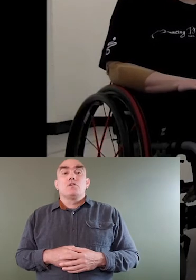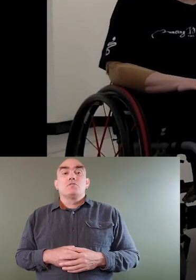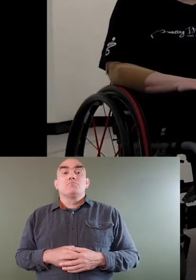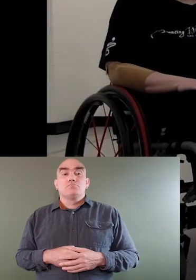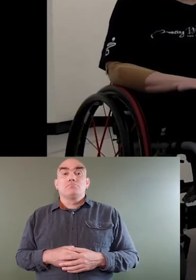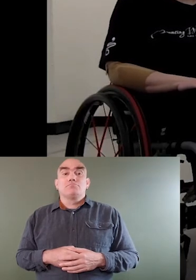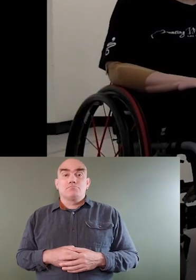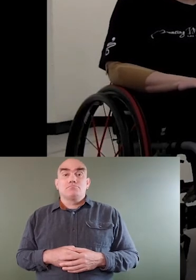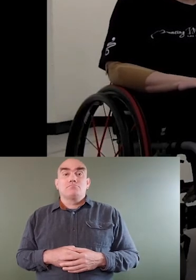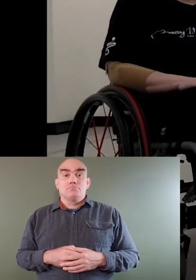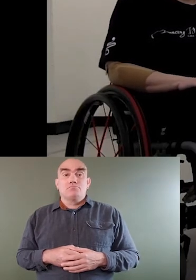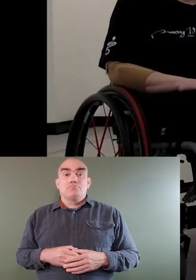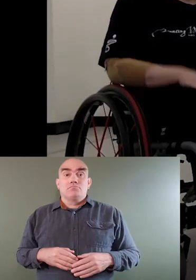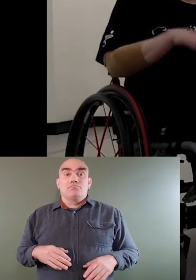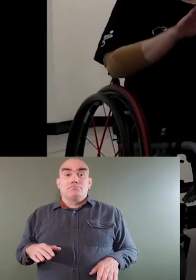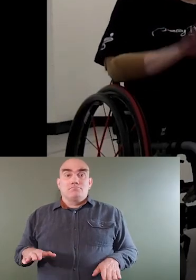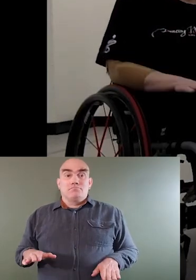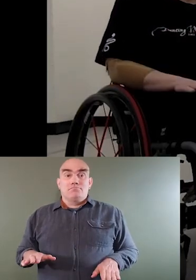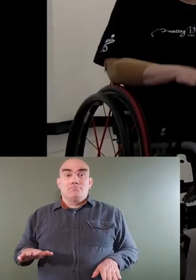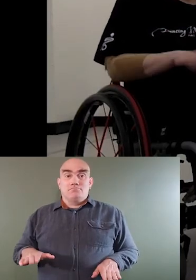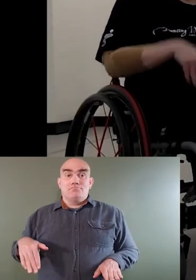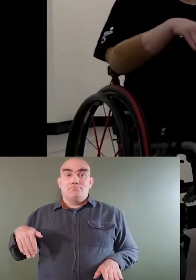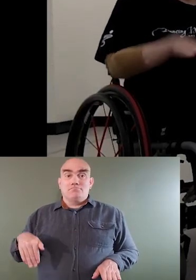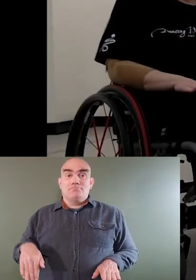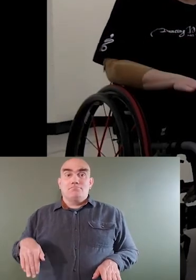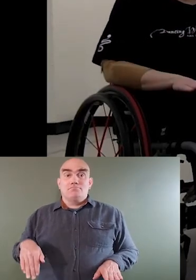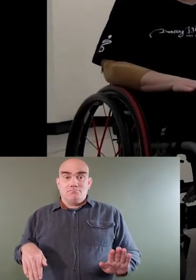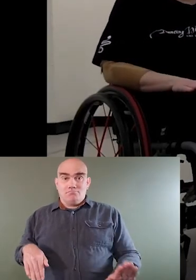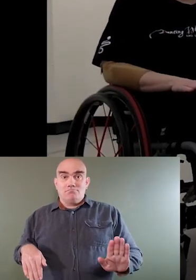sham, right side we go.